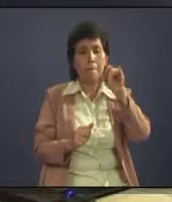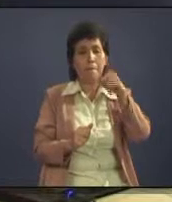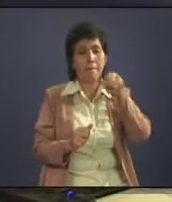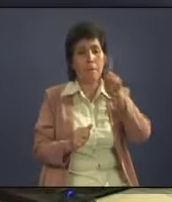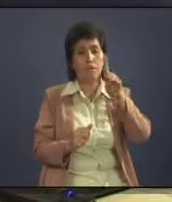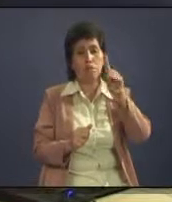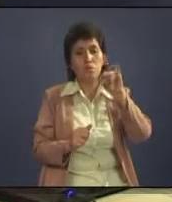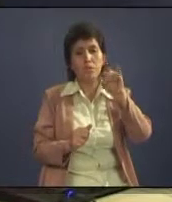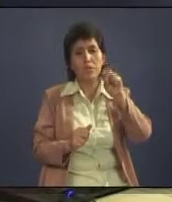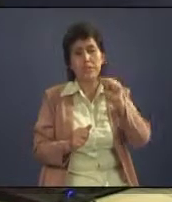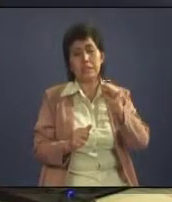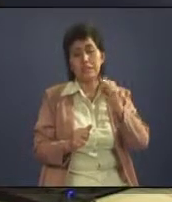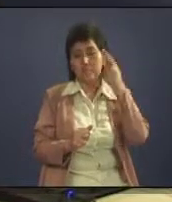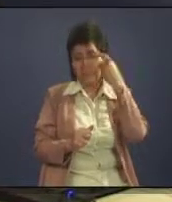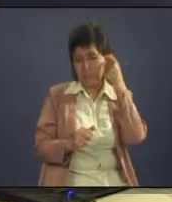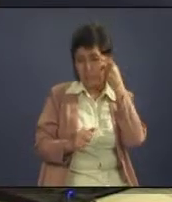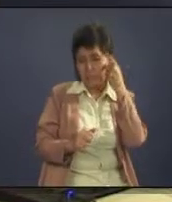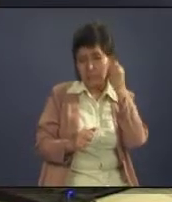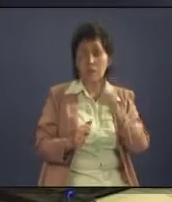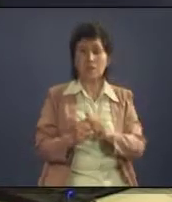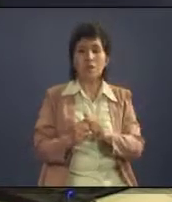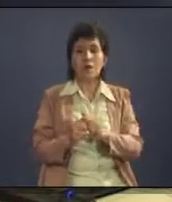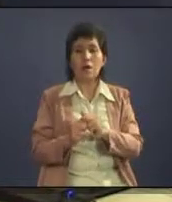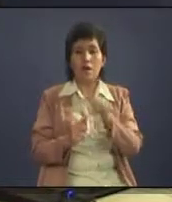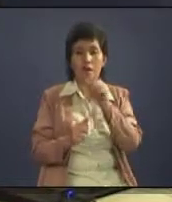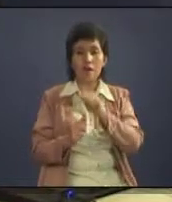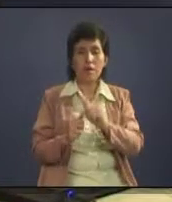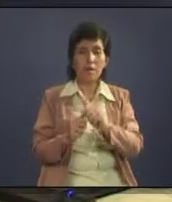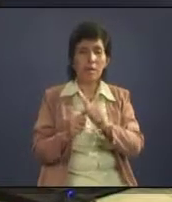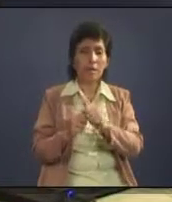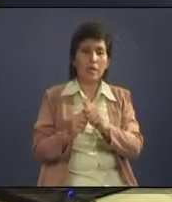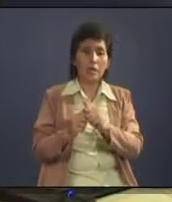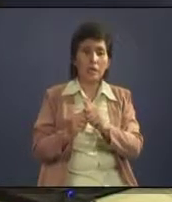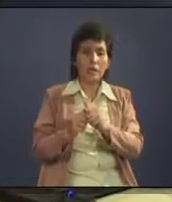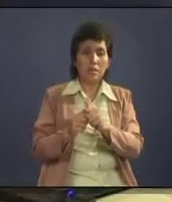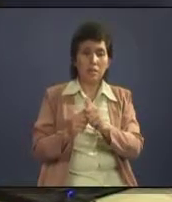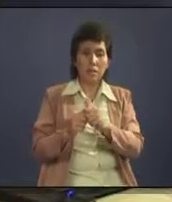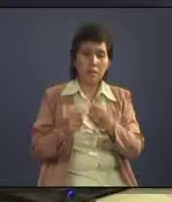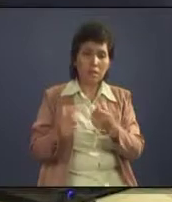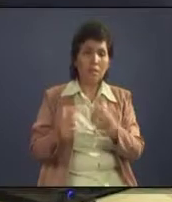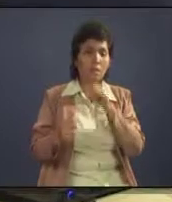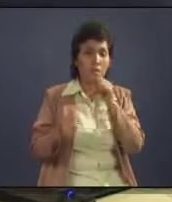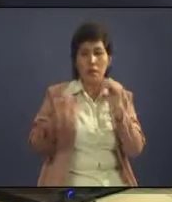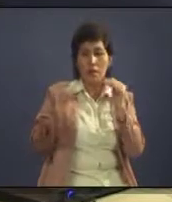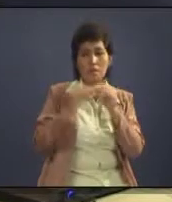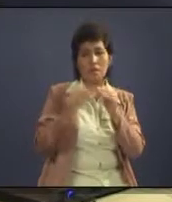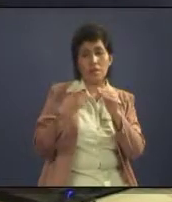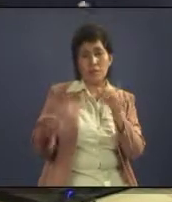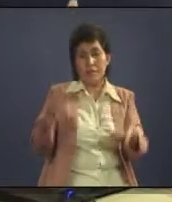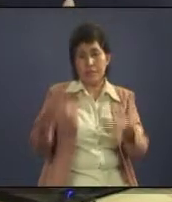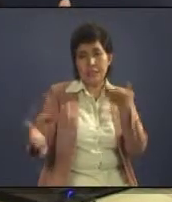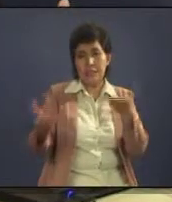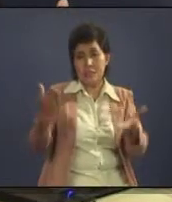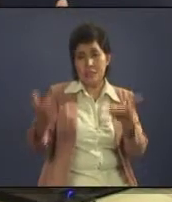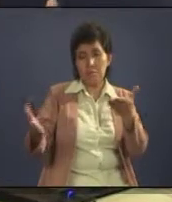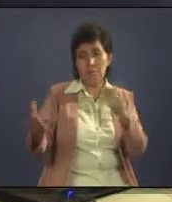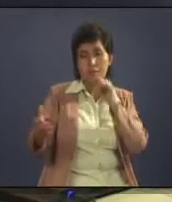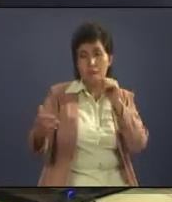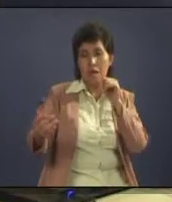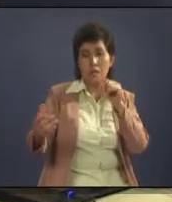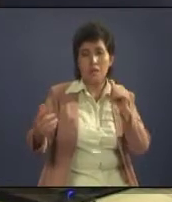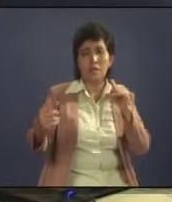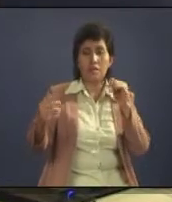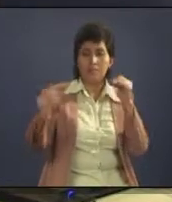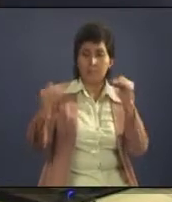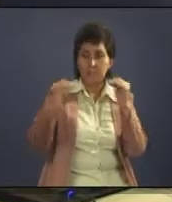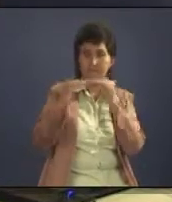of aggression, the topic of affiliation, and lastly it's the prosocial behaviour, which is